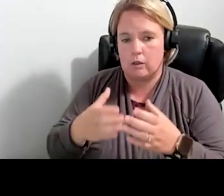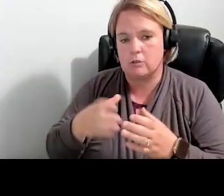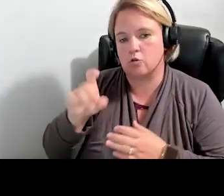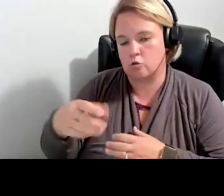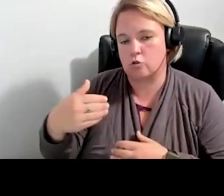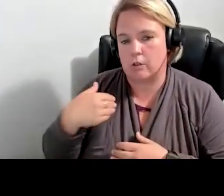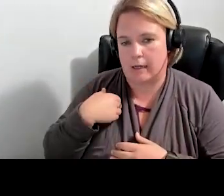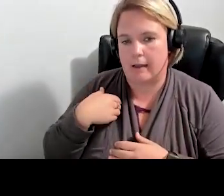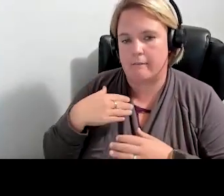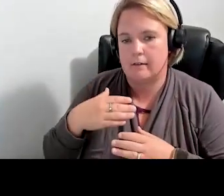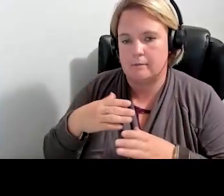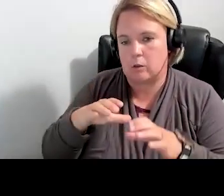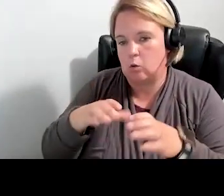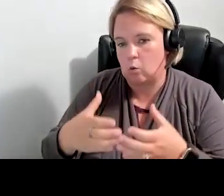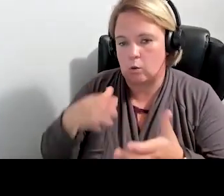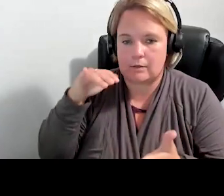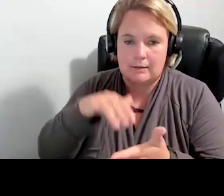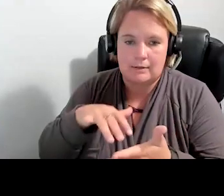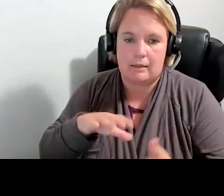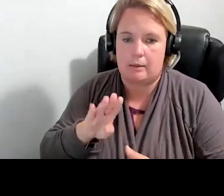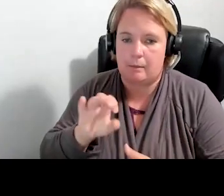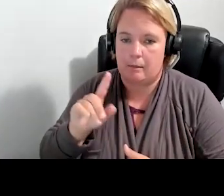a course study bot. And